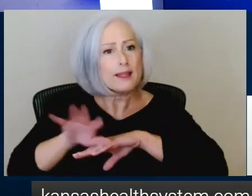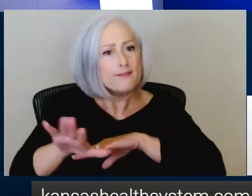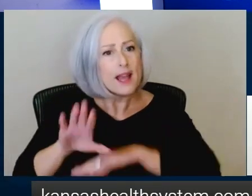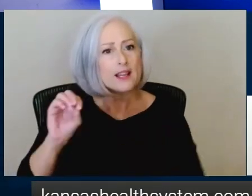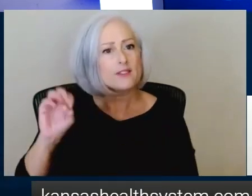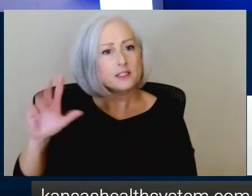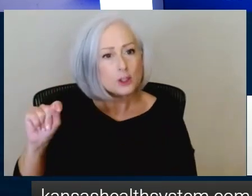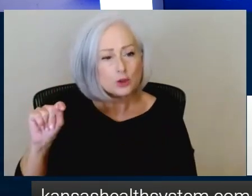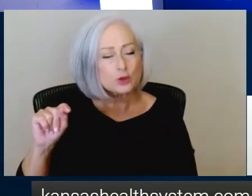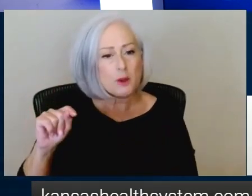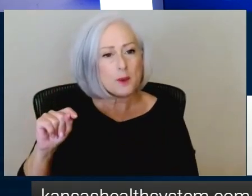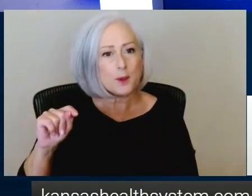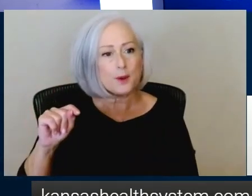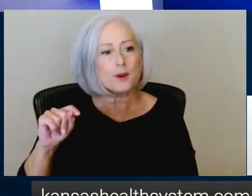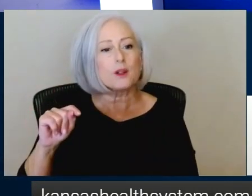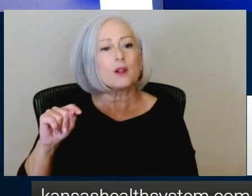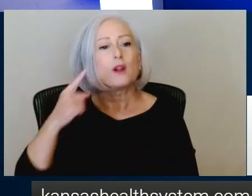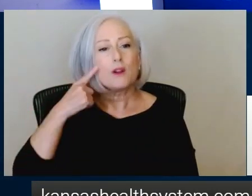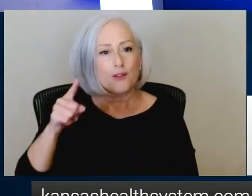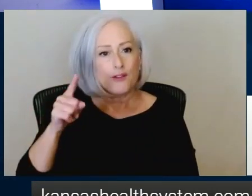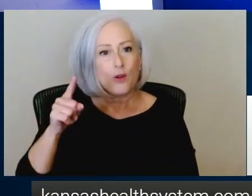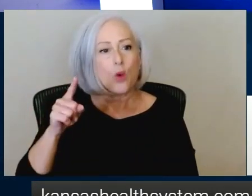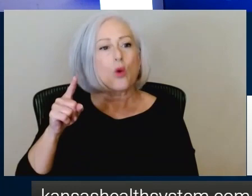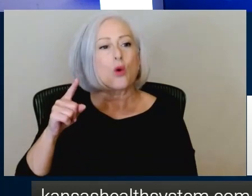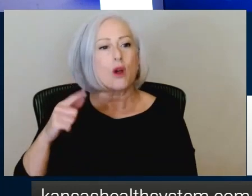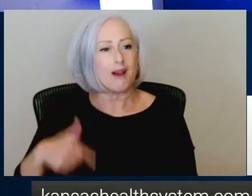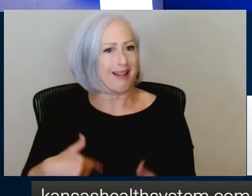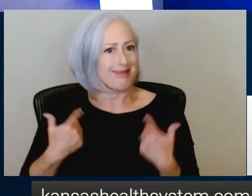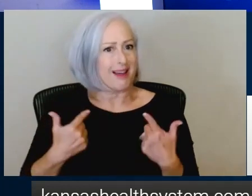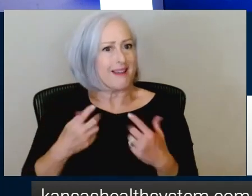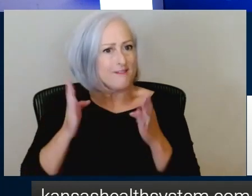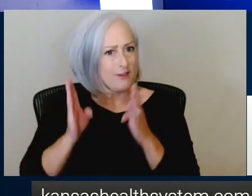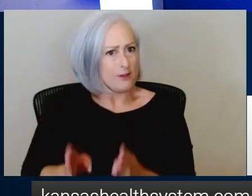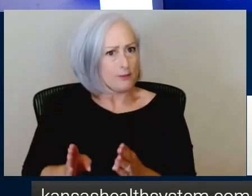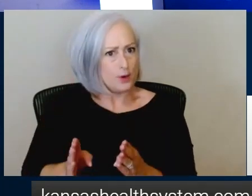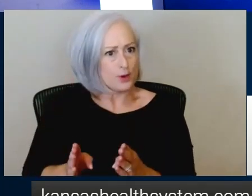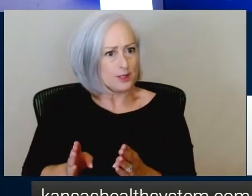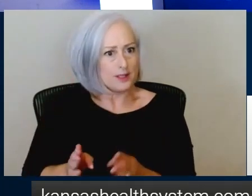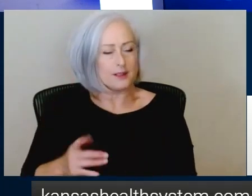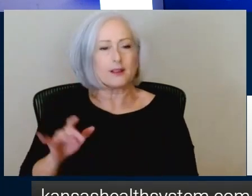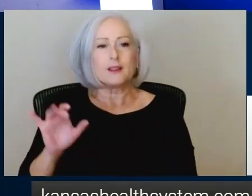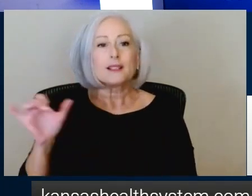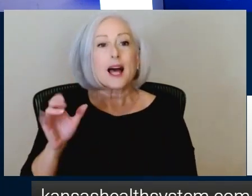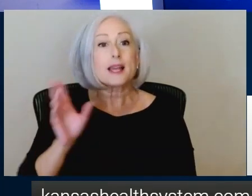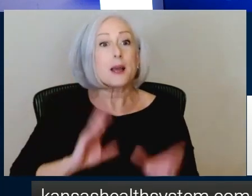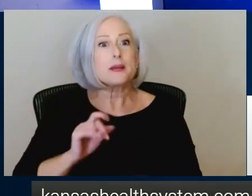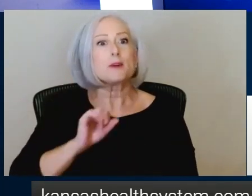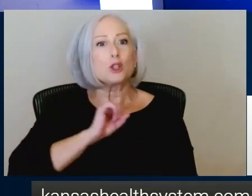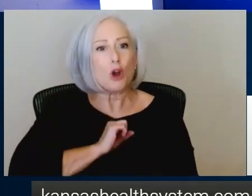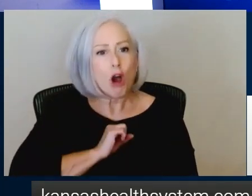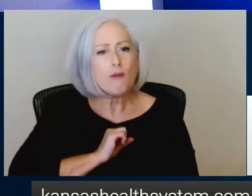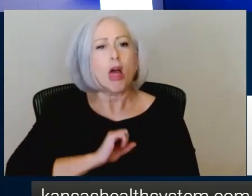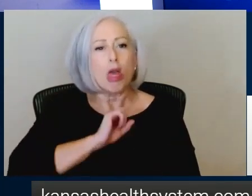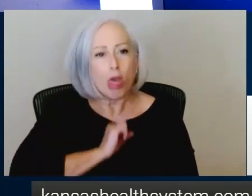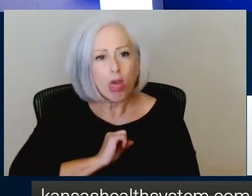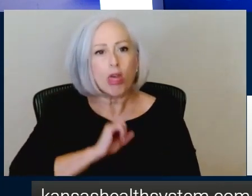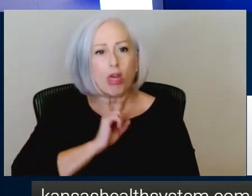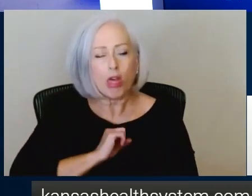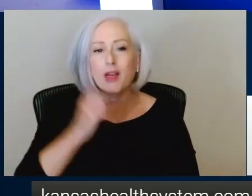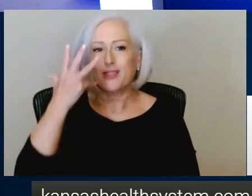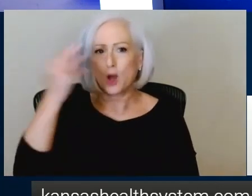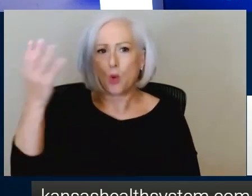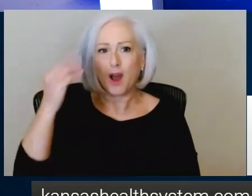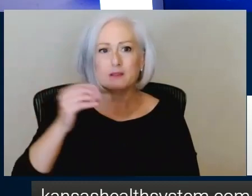tremor on the lives of folks. It's like patients have a terrible cough and they're always in public and they're coughing, or whatever the problem may